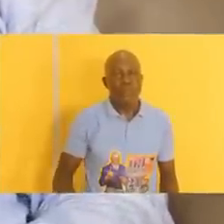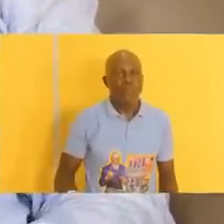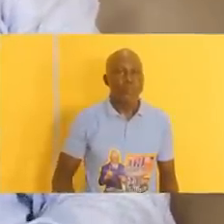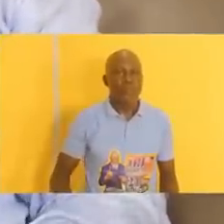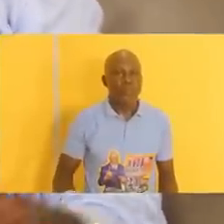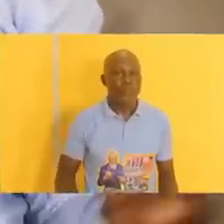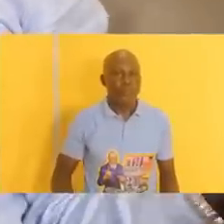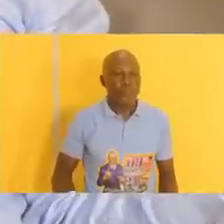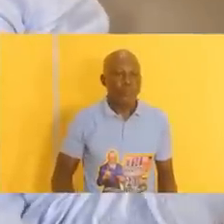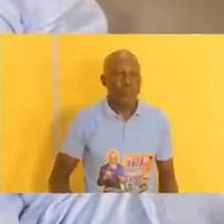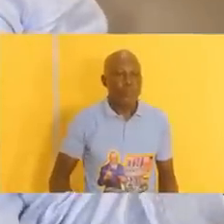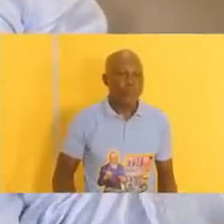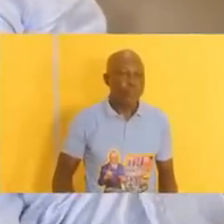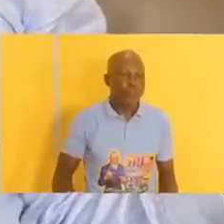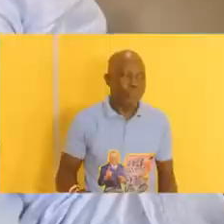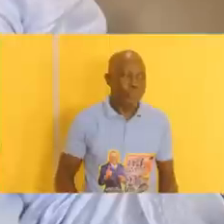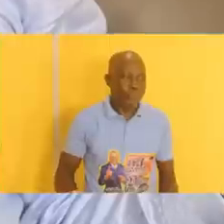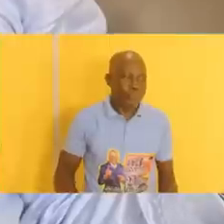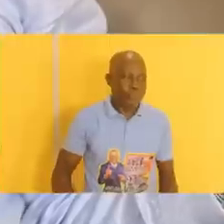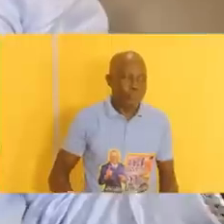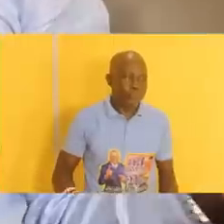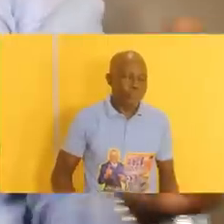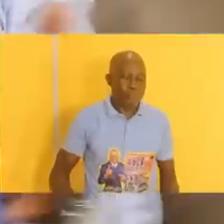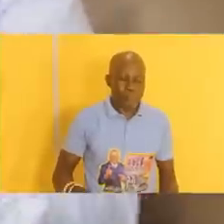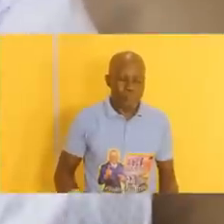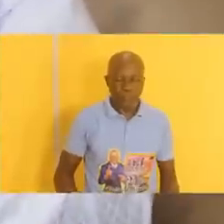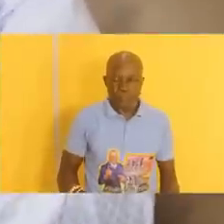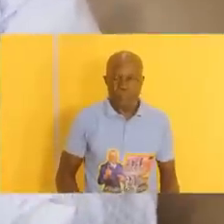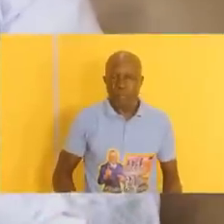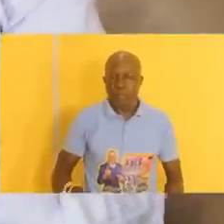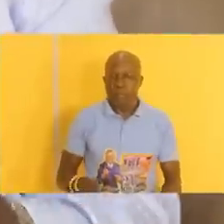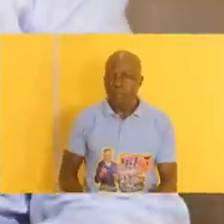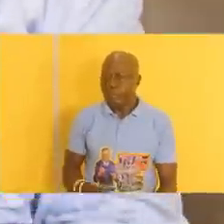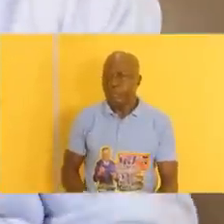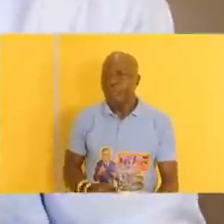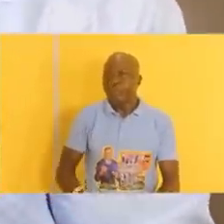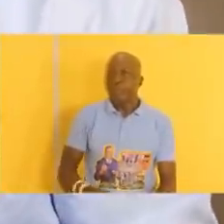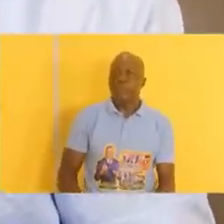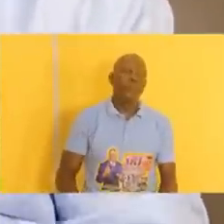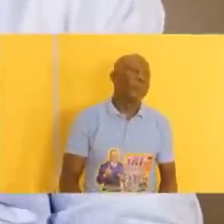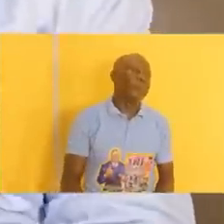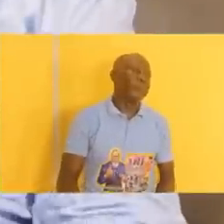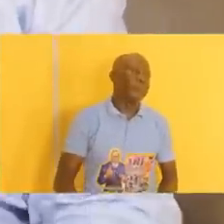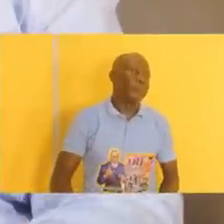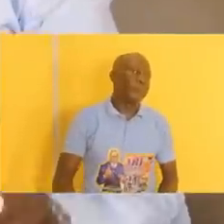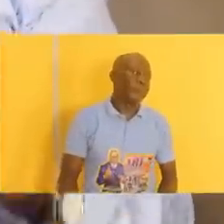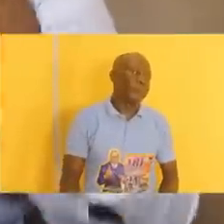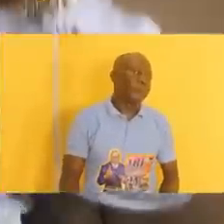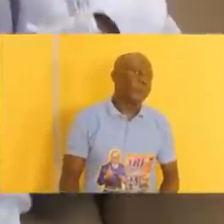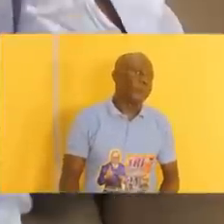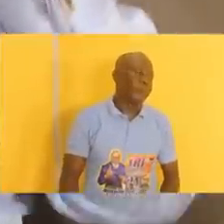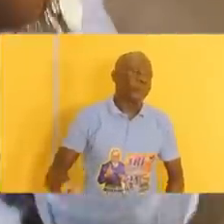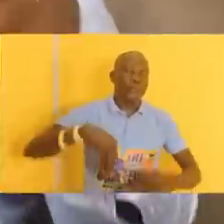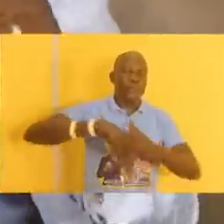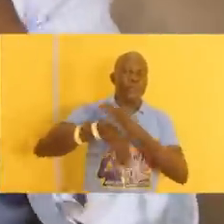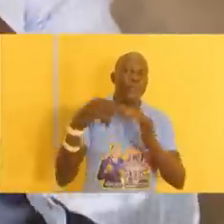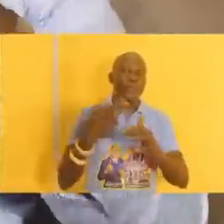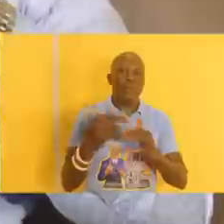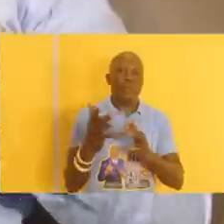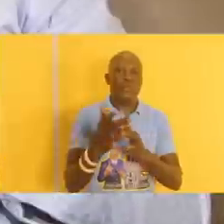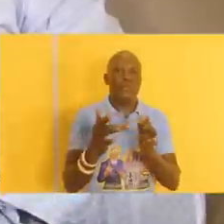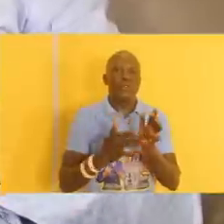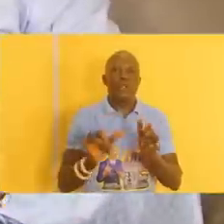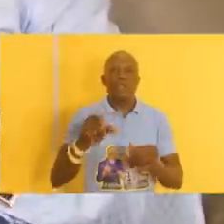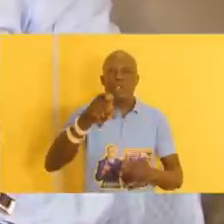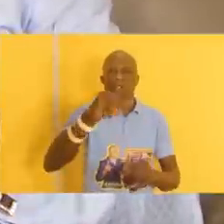One day, and what will go back with your way, my boy. In the name